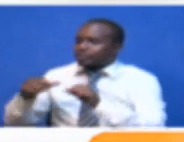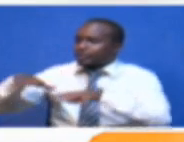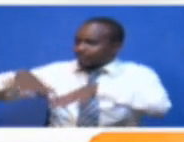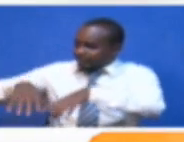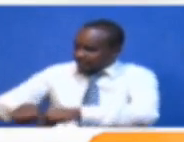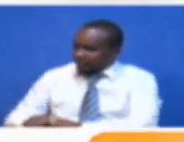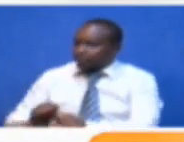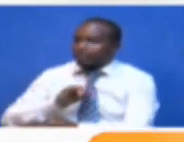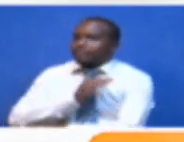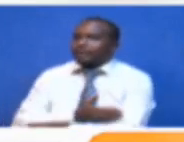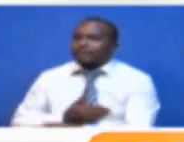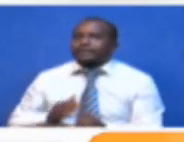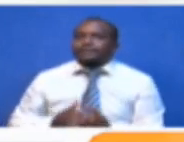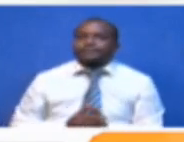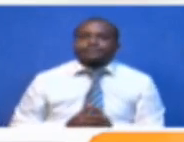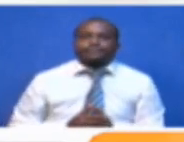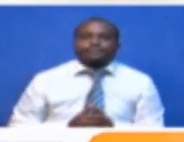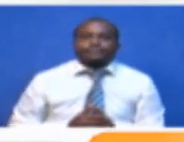over power? Yes. Or? Yes.